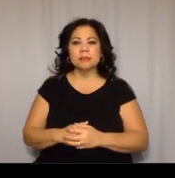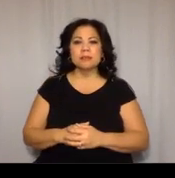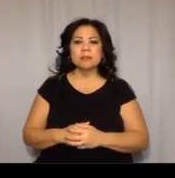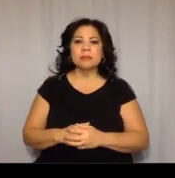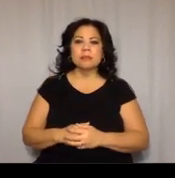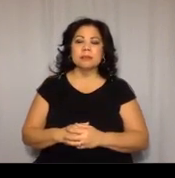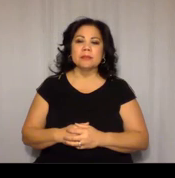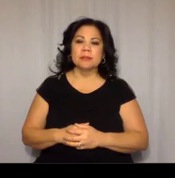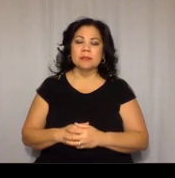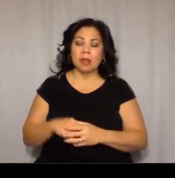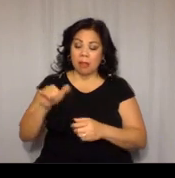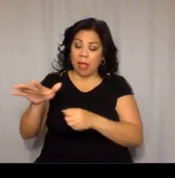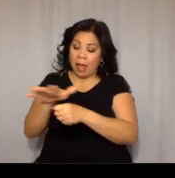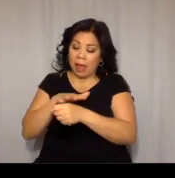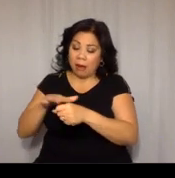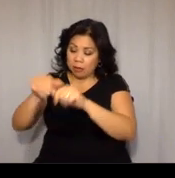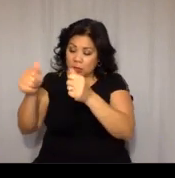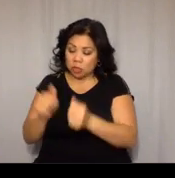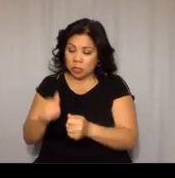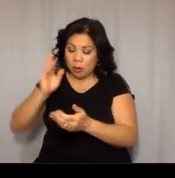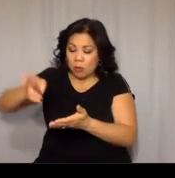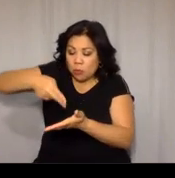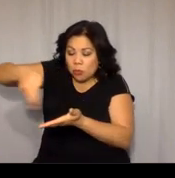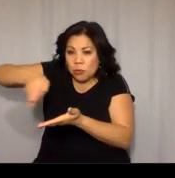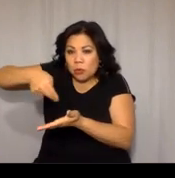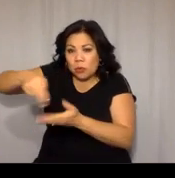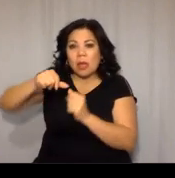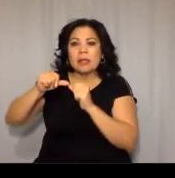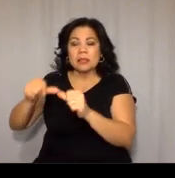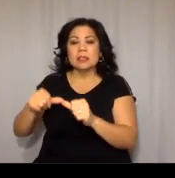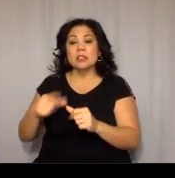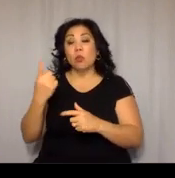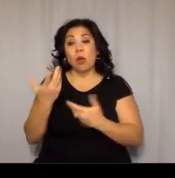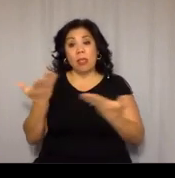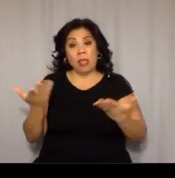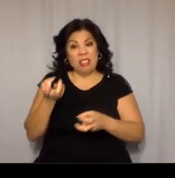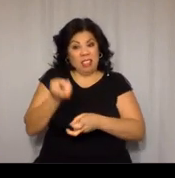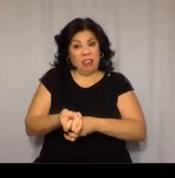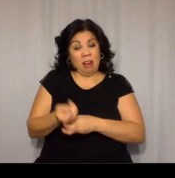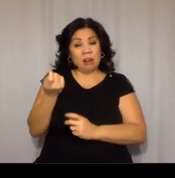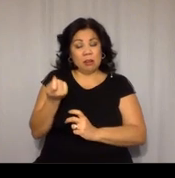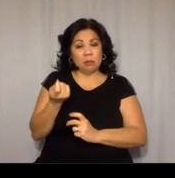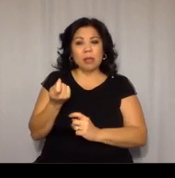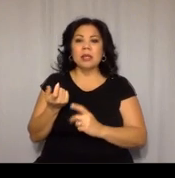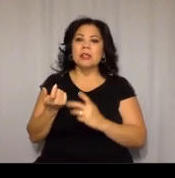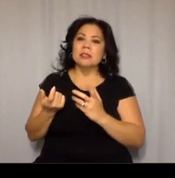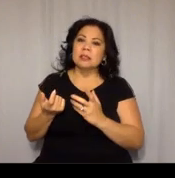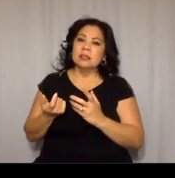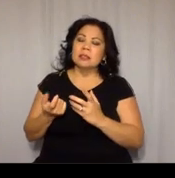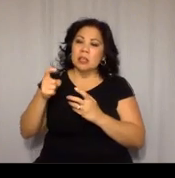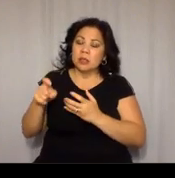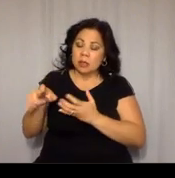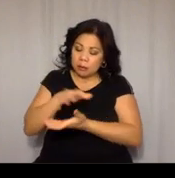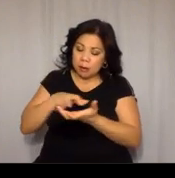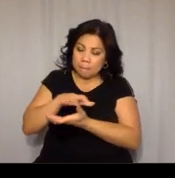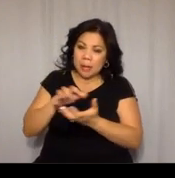kind of fill that shape if I can. I'm not sure I've got enough paint. One of the things that's challenging about this project is you got to make